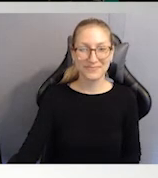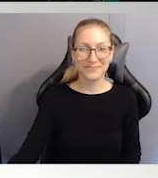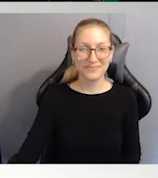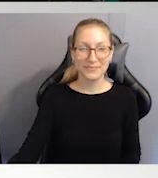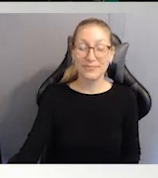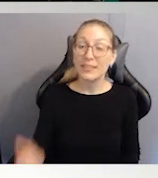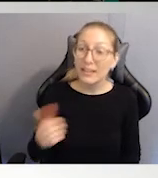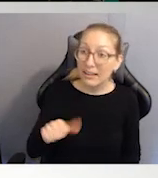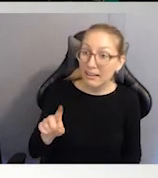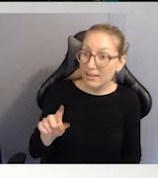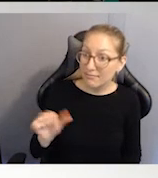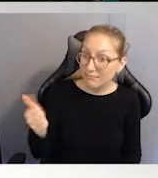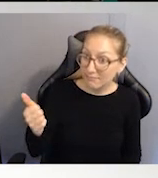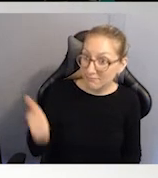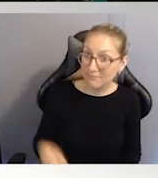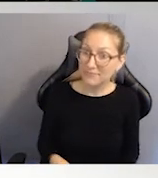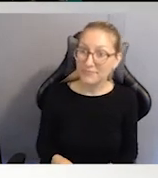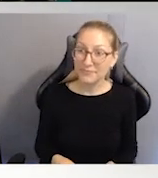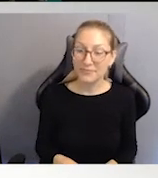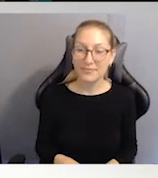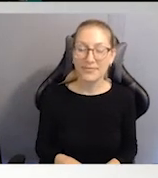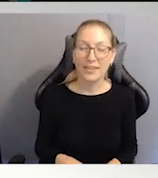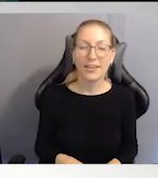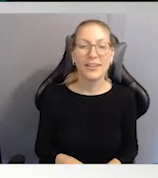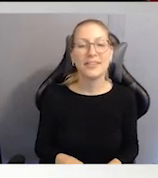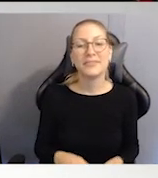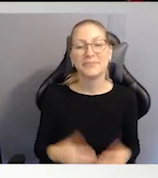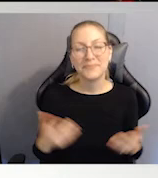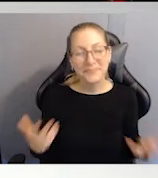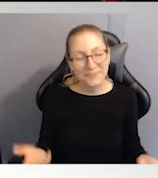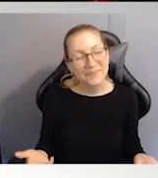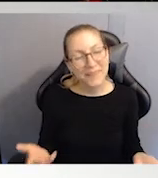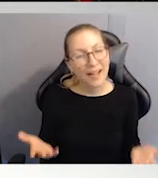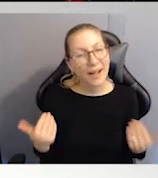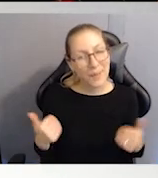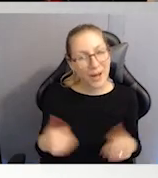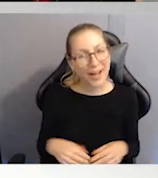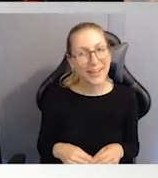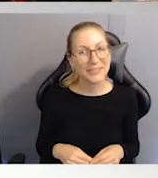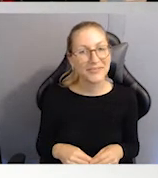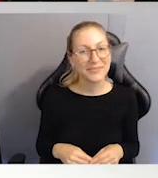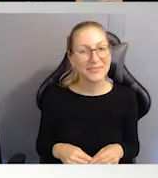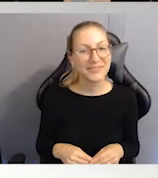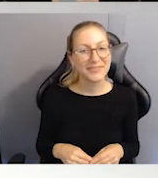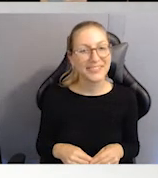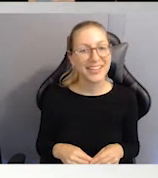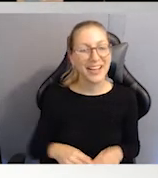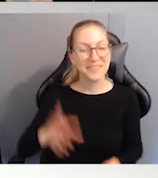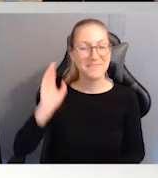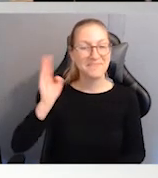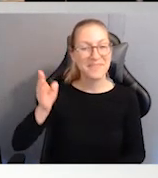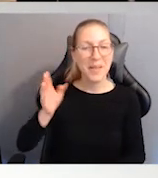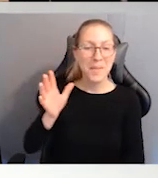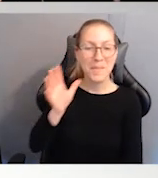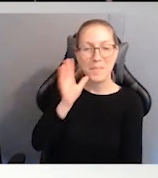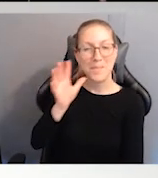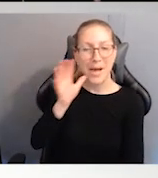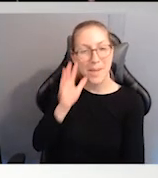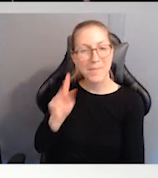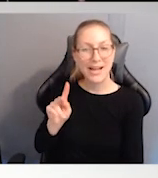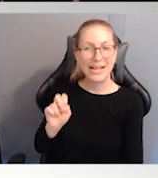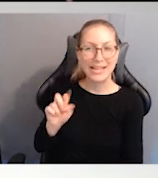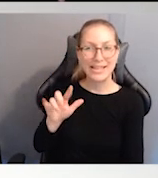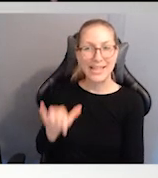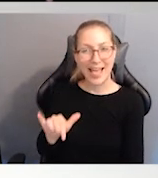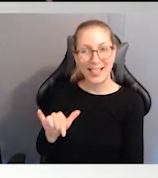Okay, anybody else has anything? Oh, I know you were going to come on up here. Now I present you Mama Kelly. I